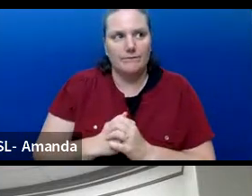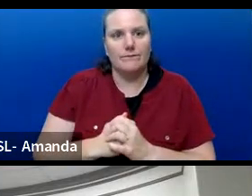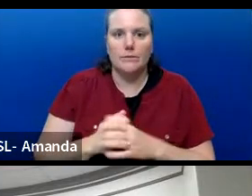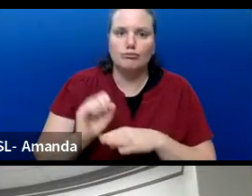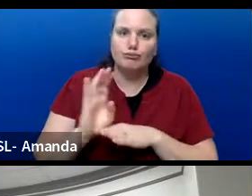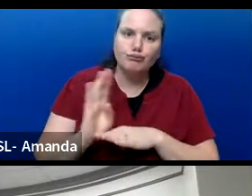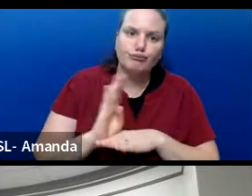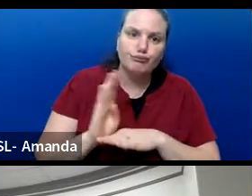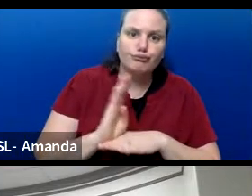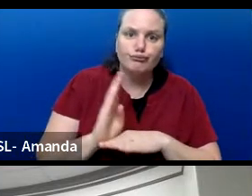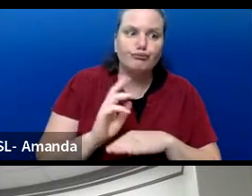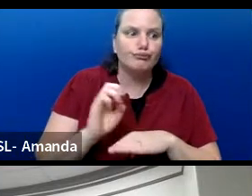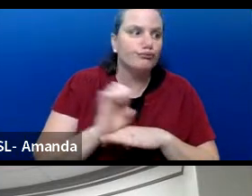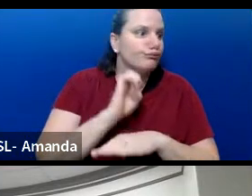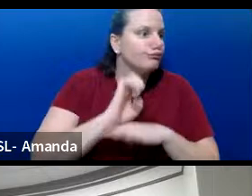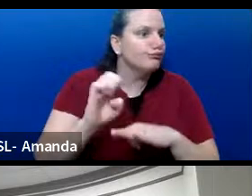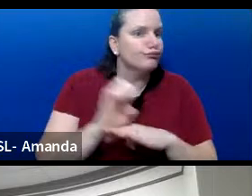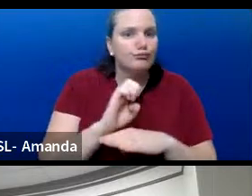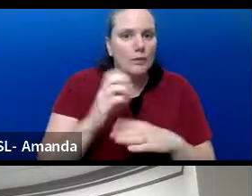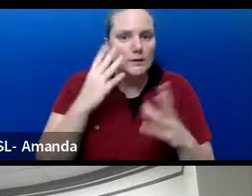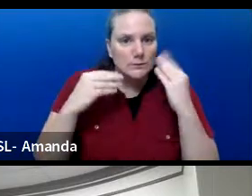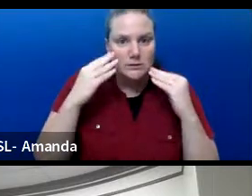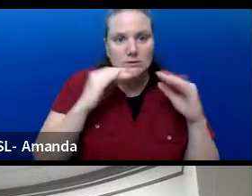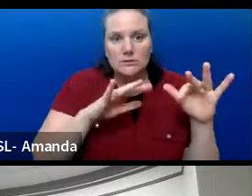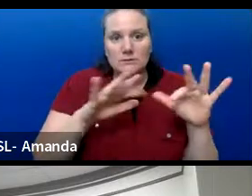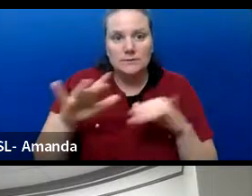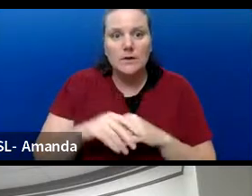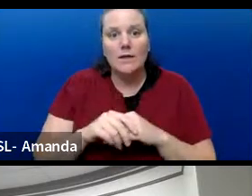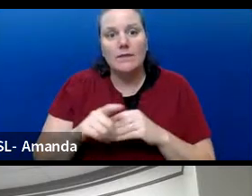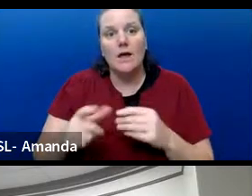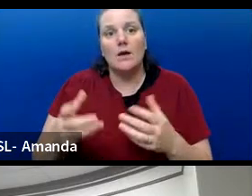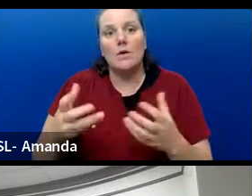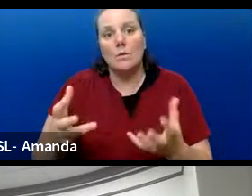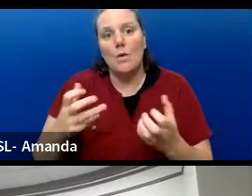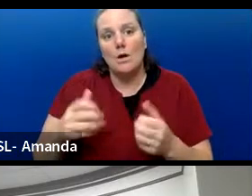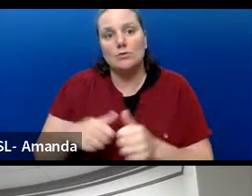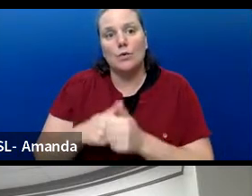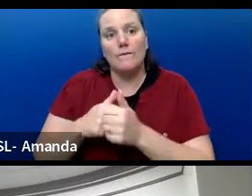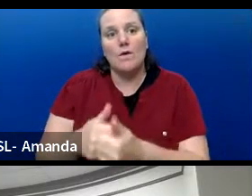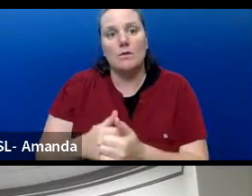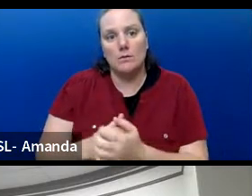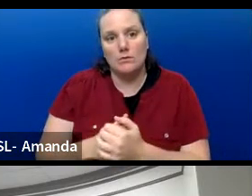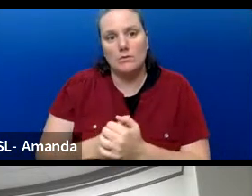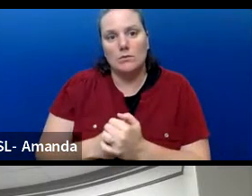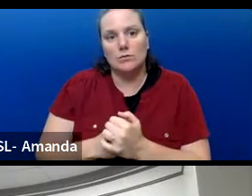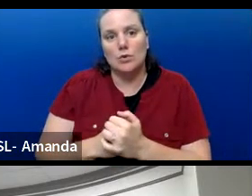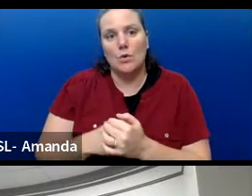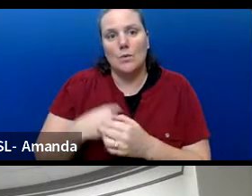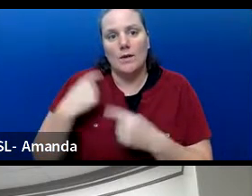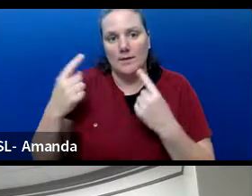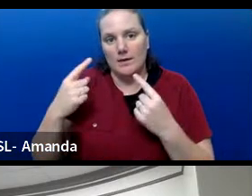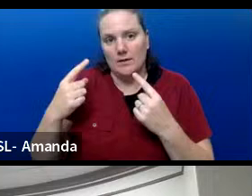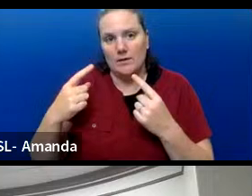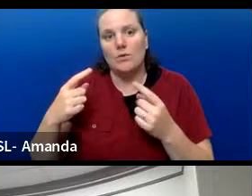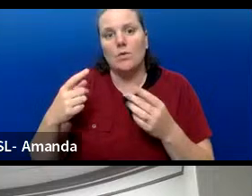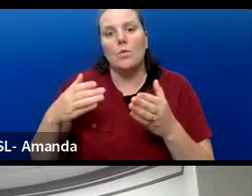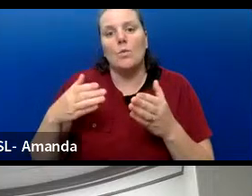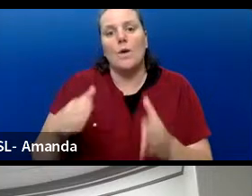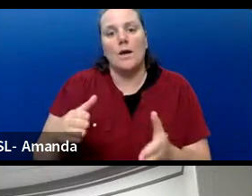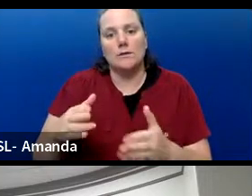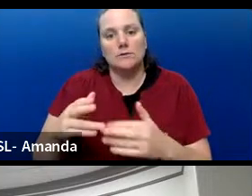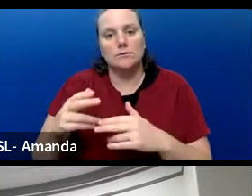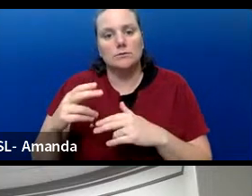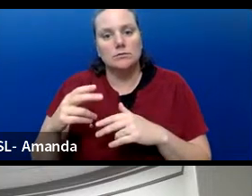they, with experience and entrepreneurial spirits, they might want to follow. So we are trying to think ways in which we build the pathway to